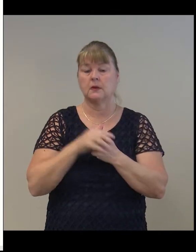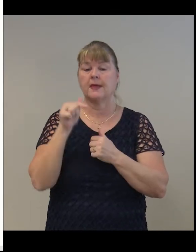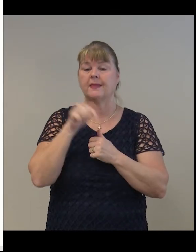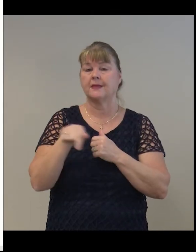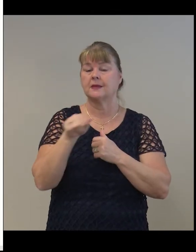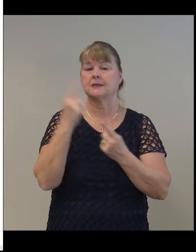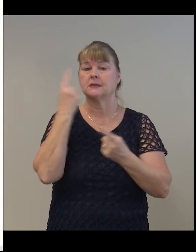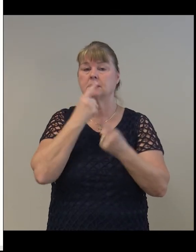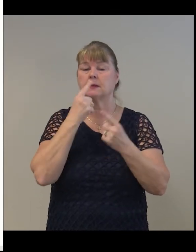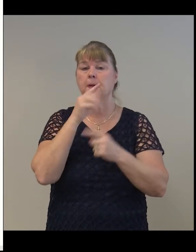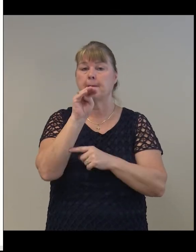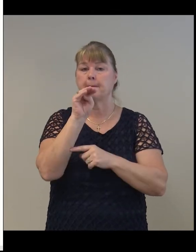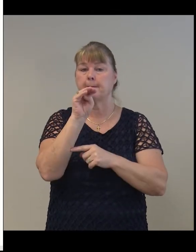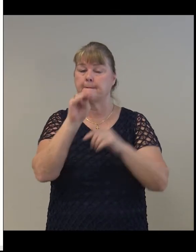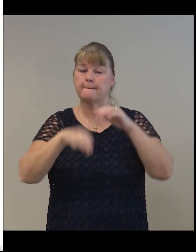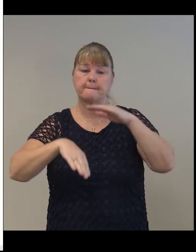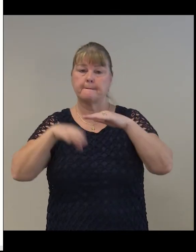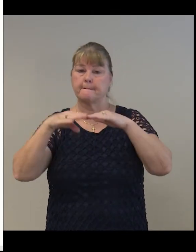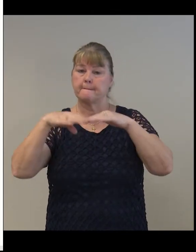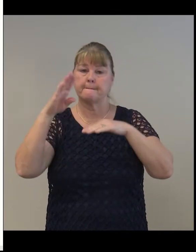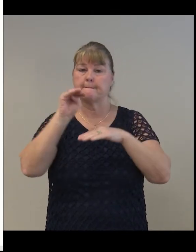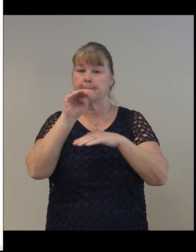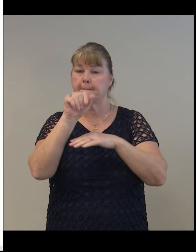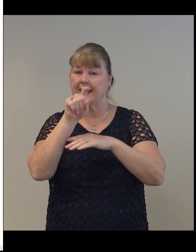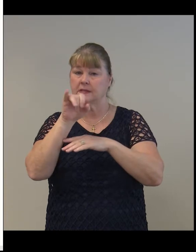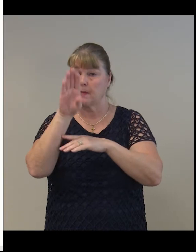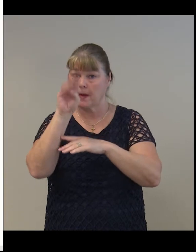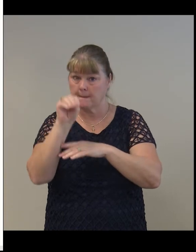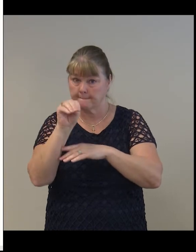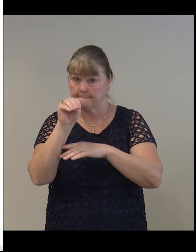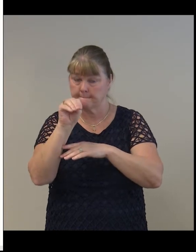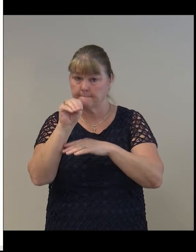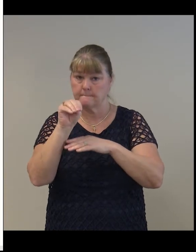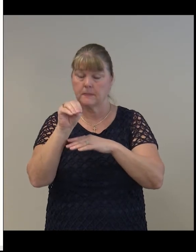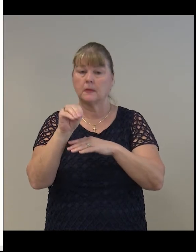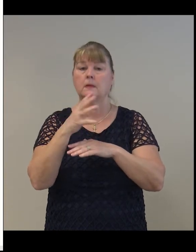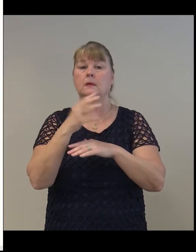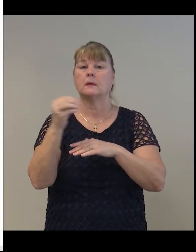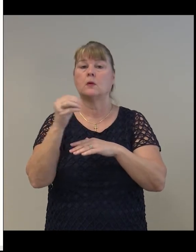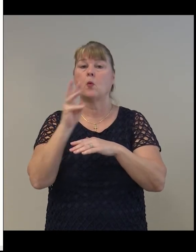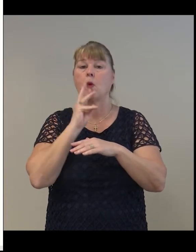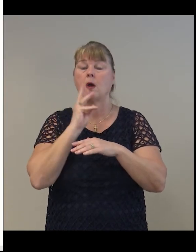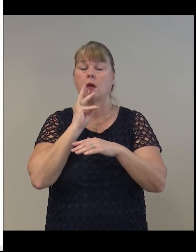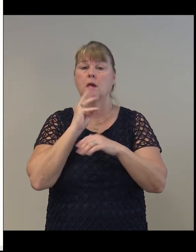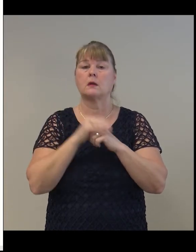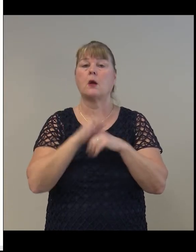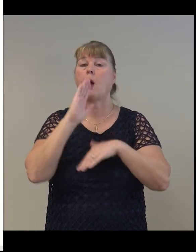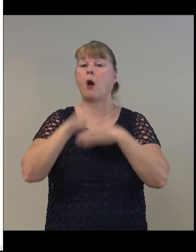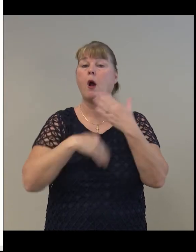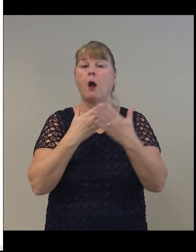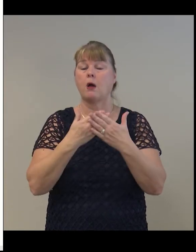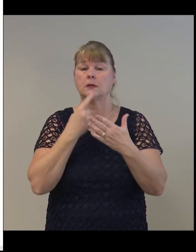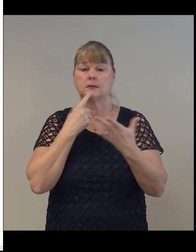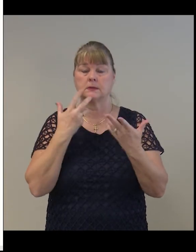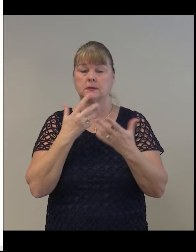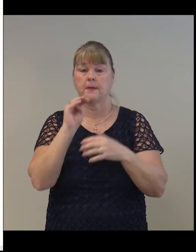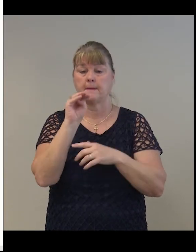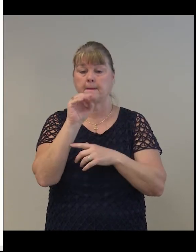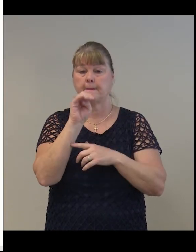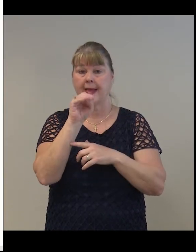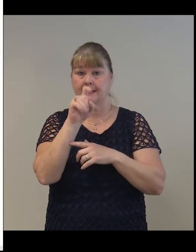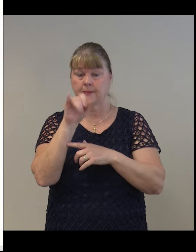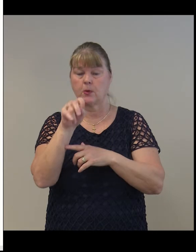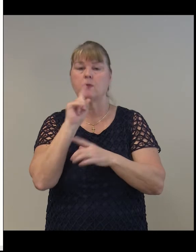considered maximum of the maximums. So they're the maximum envelopes of water. All that's saying is that it's the worst